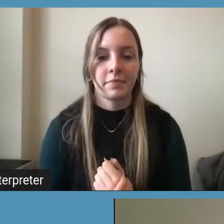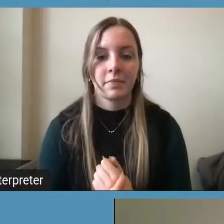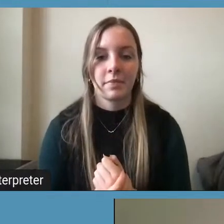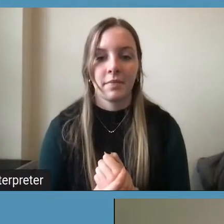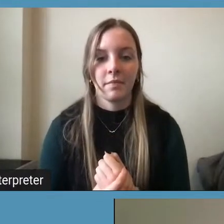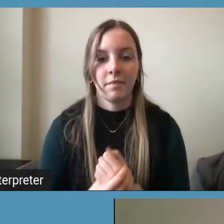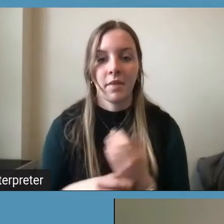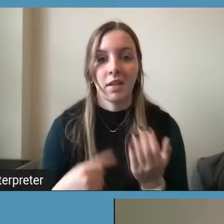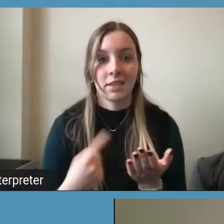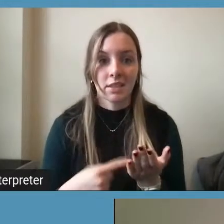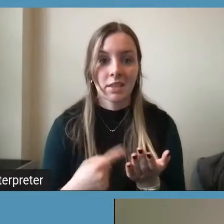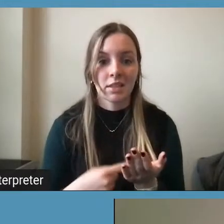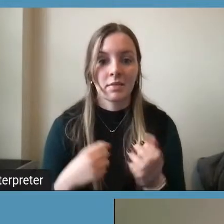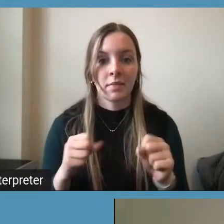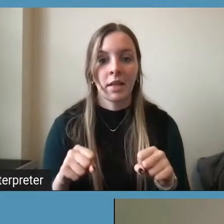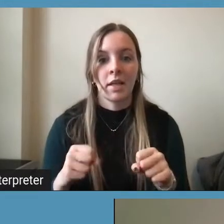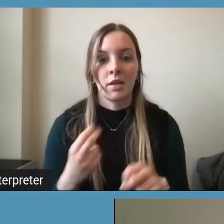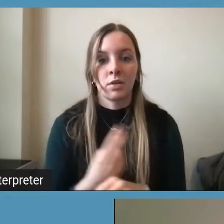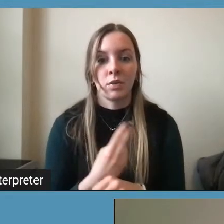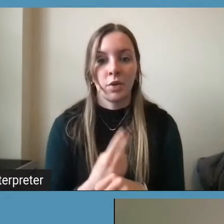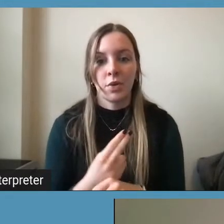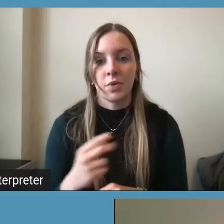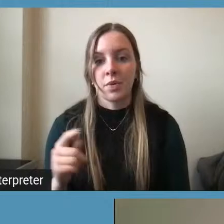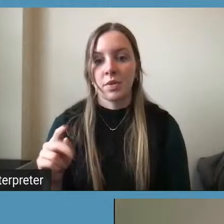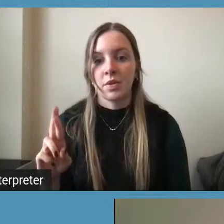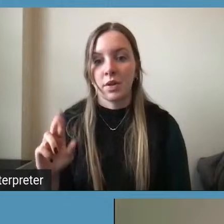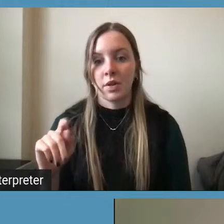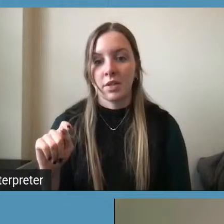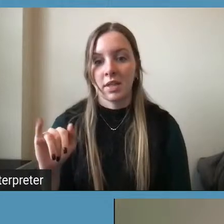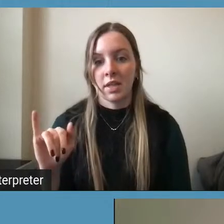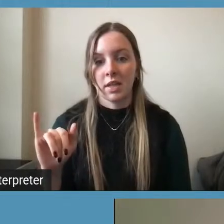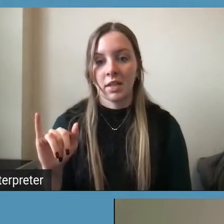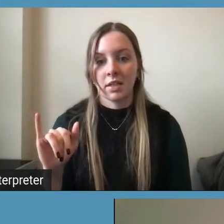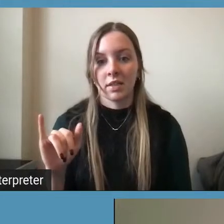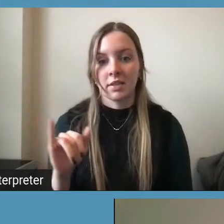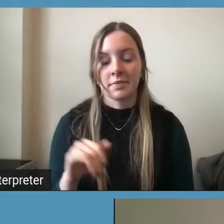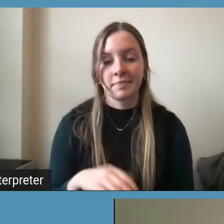photogrammetry. You can register one to the other. There's some advantages to it now. We can't